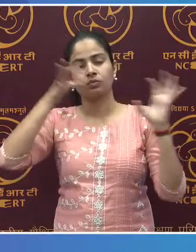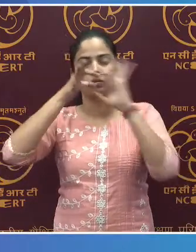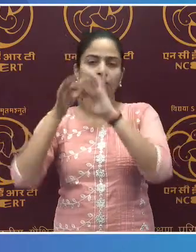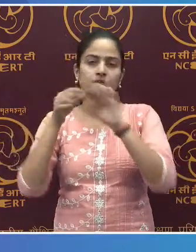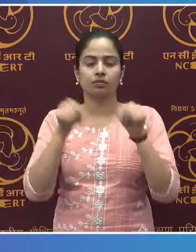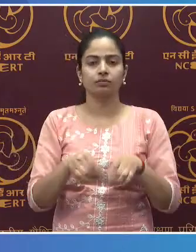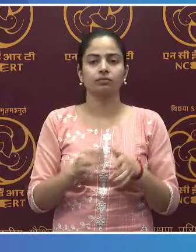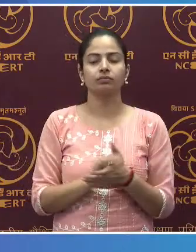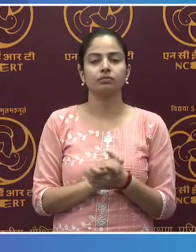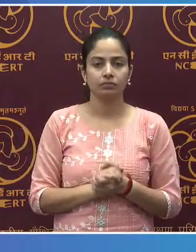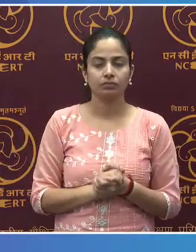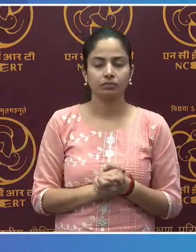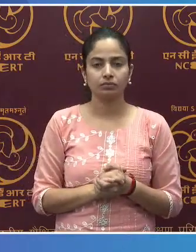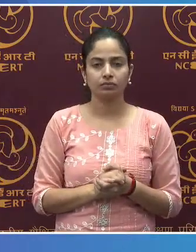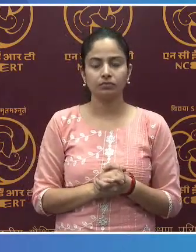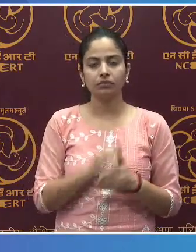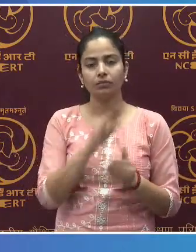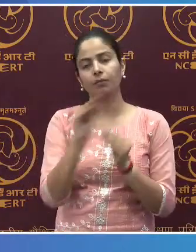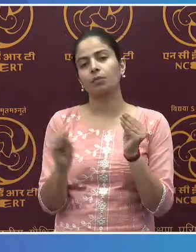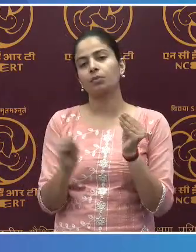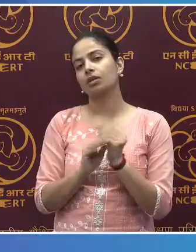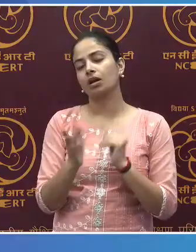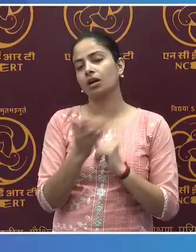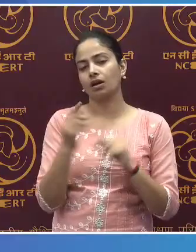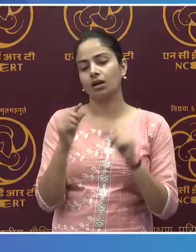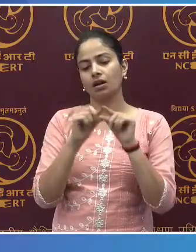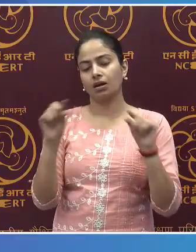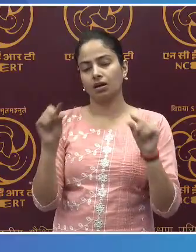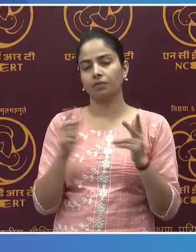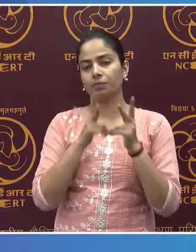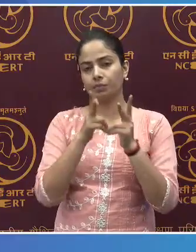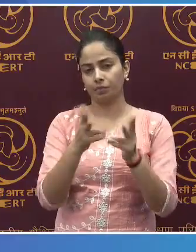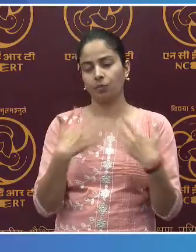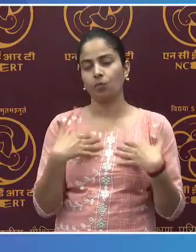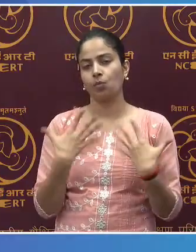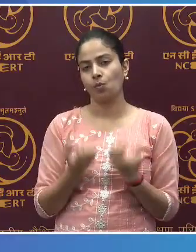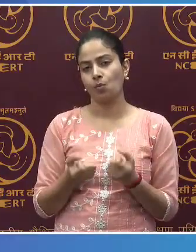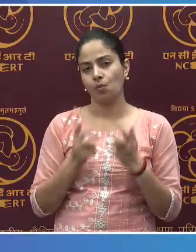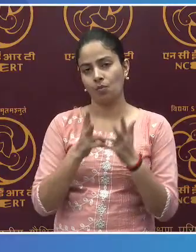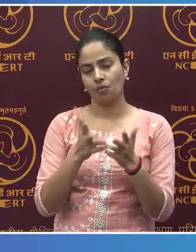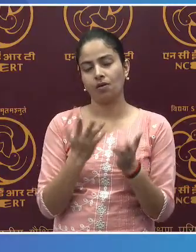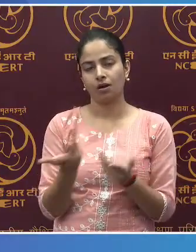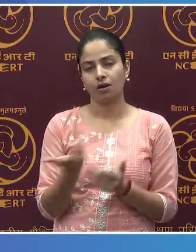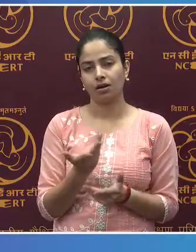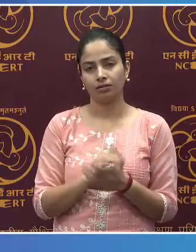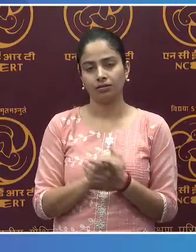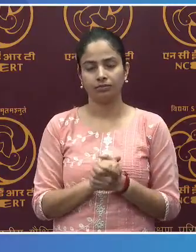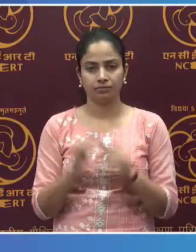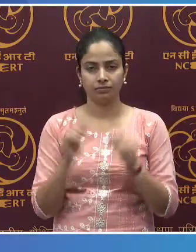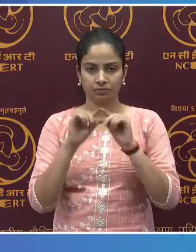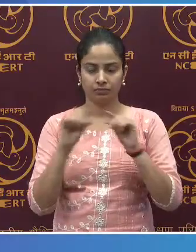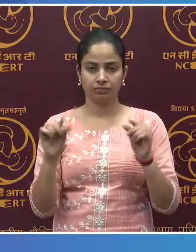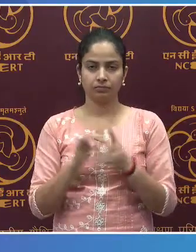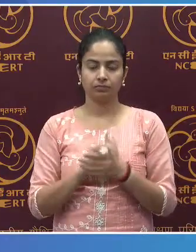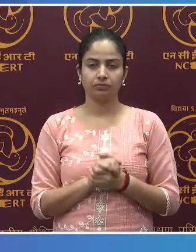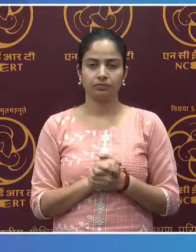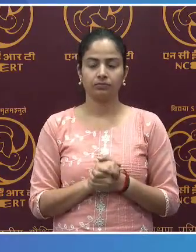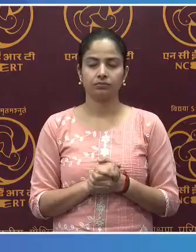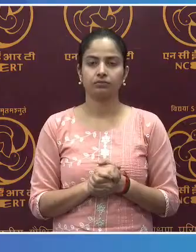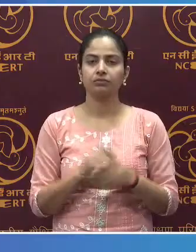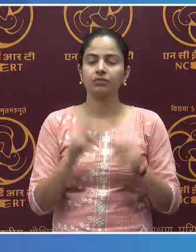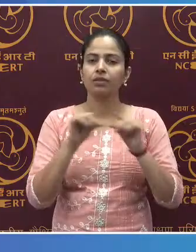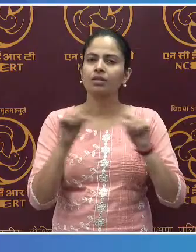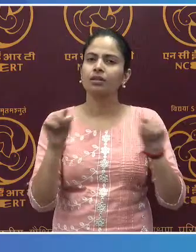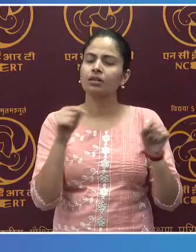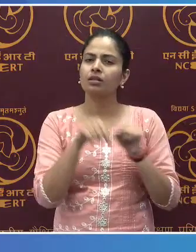chapter. And one more quote I want to mention here. Sure, sir. That is the quote given in chapter. So these quotes are